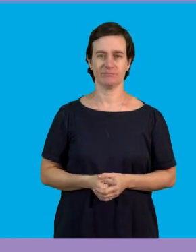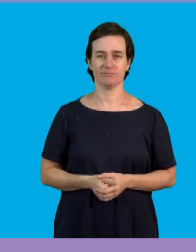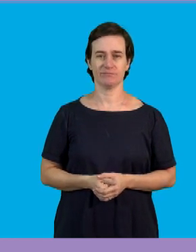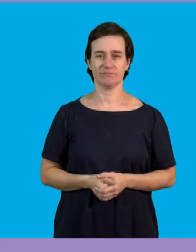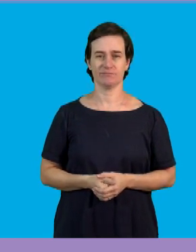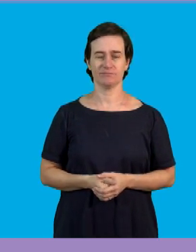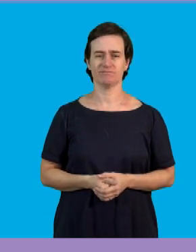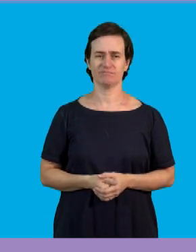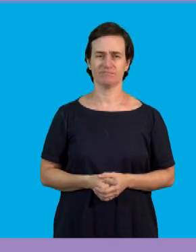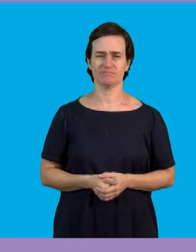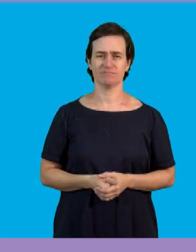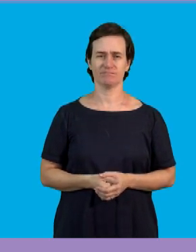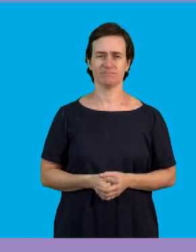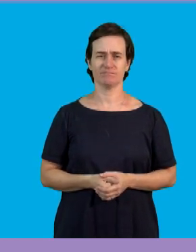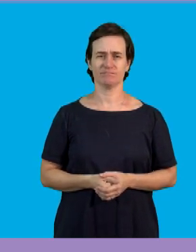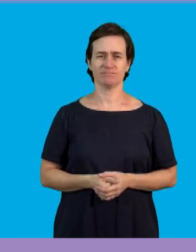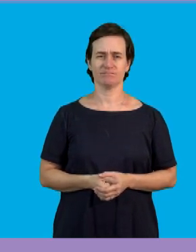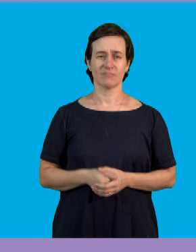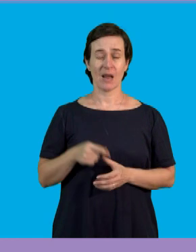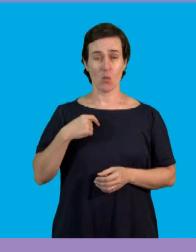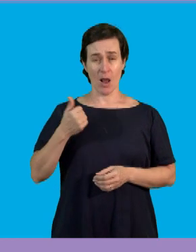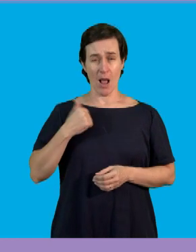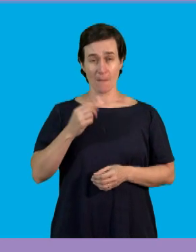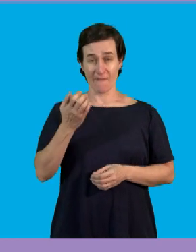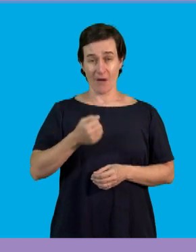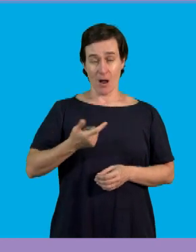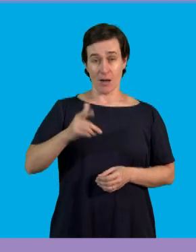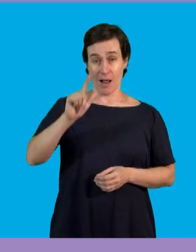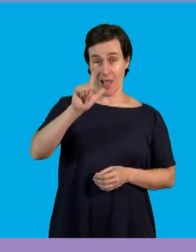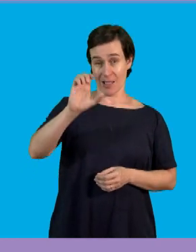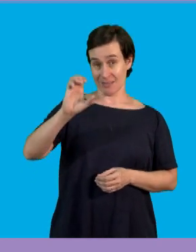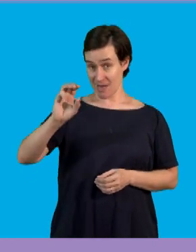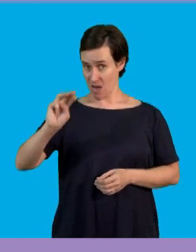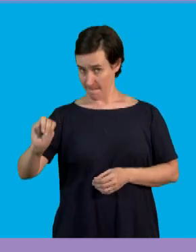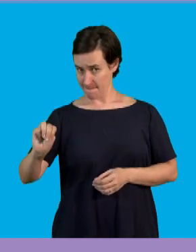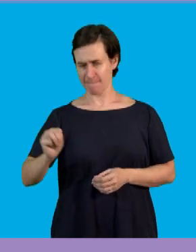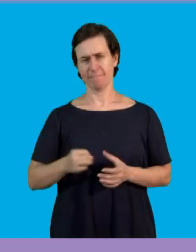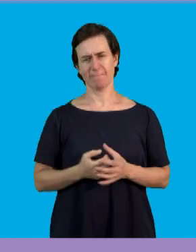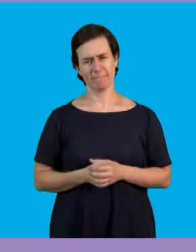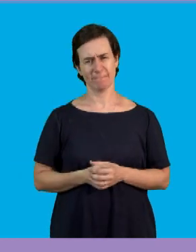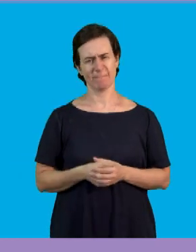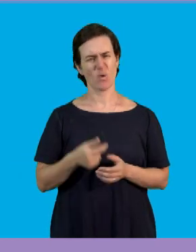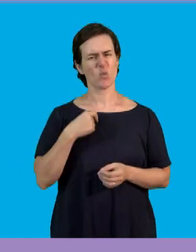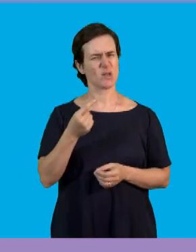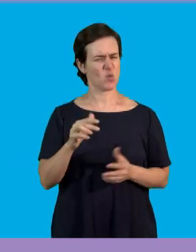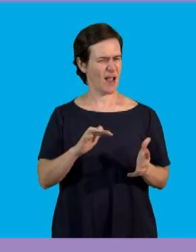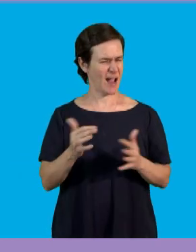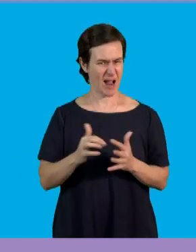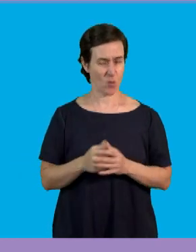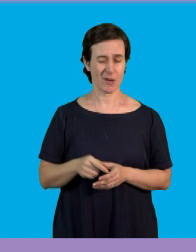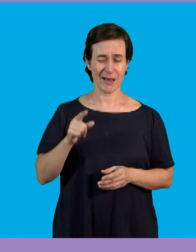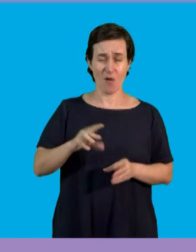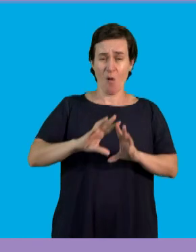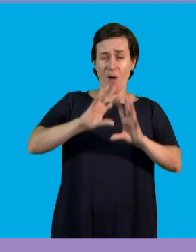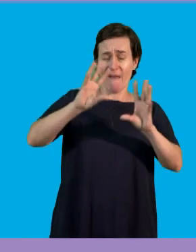How do we find the lowest common multiple? Remember, we are going to list all the prime factors